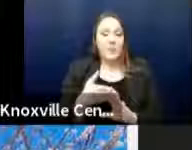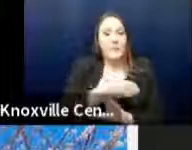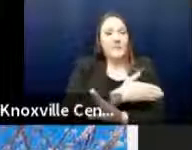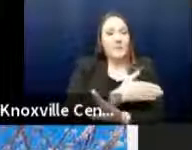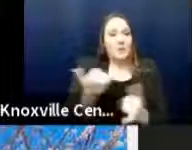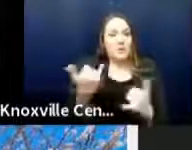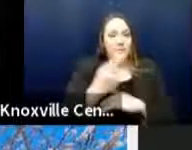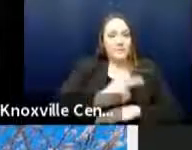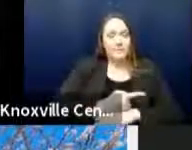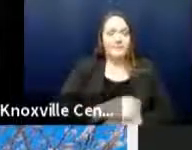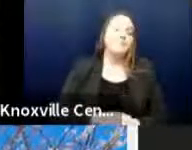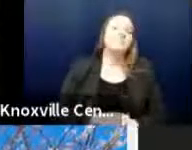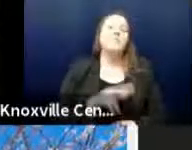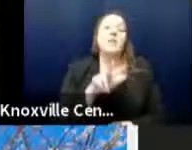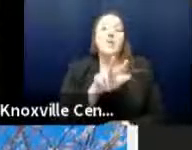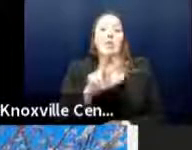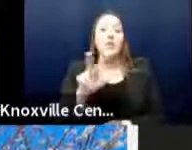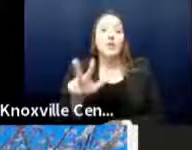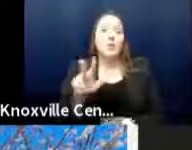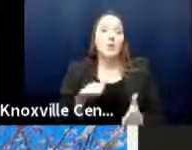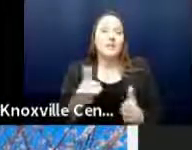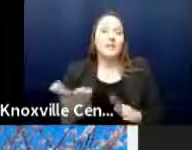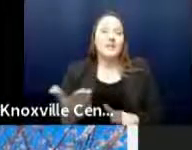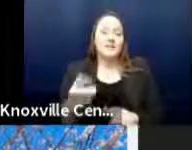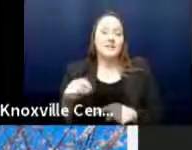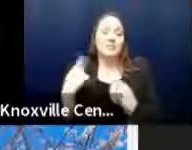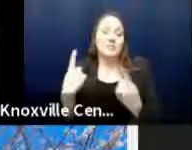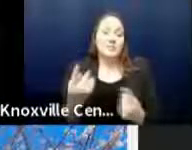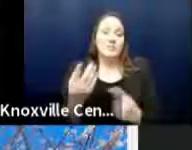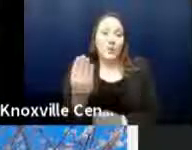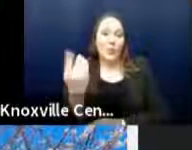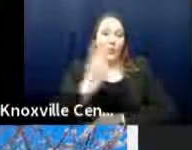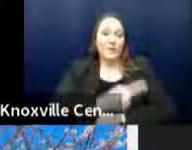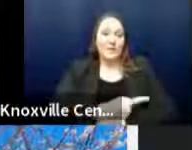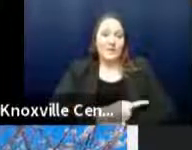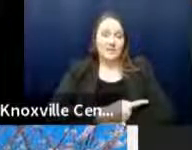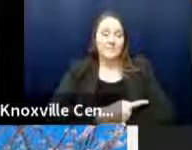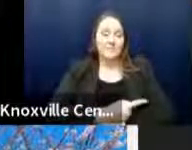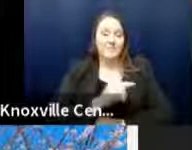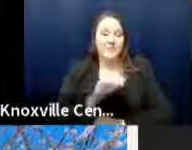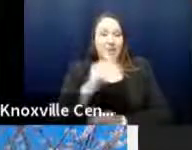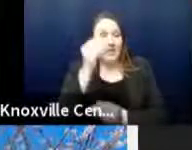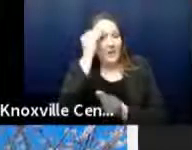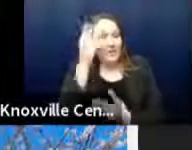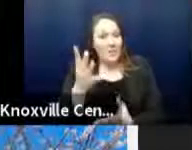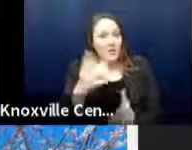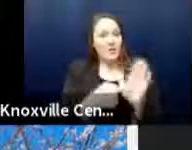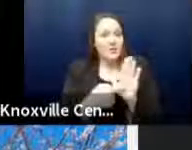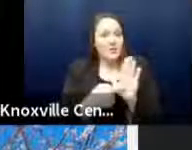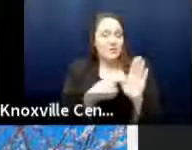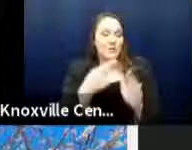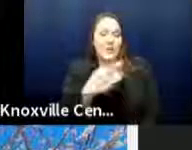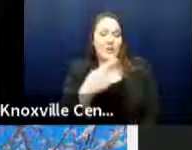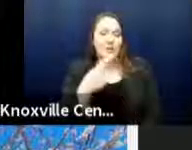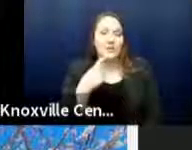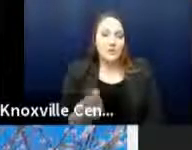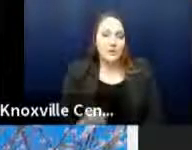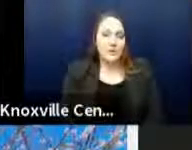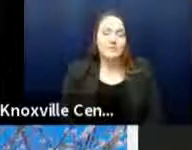and 33 deaths in the last 14 days. This information available leads us to represent this benchmark as